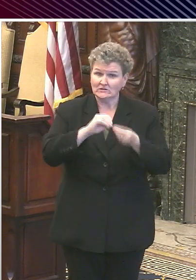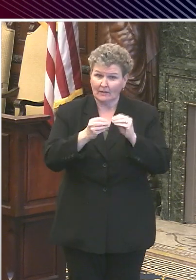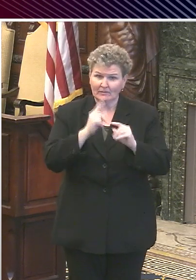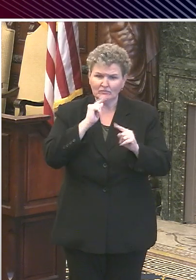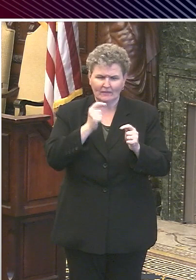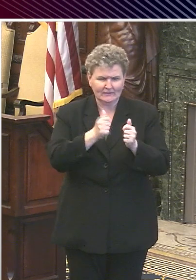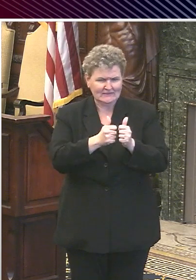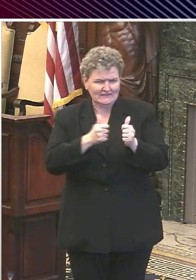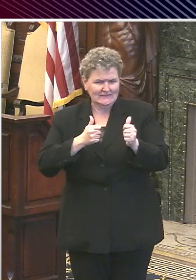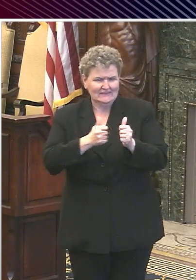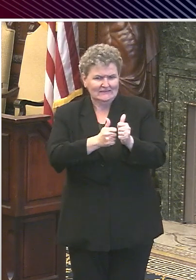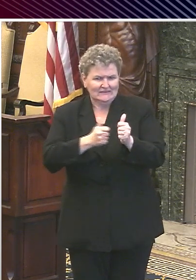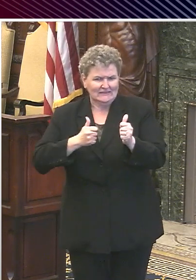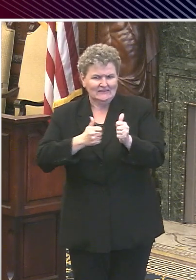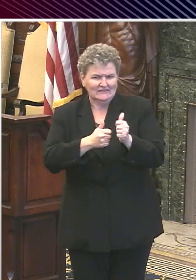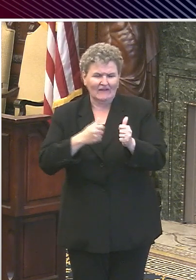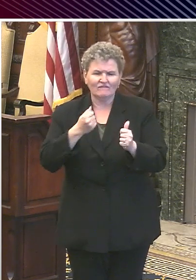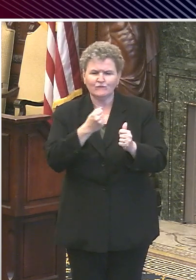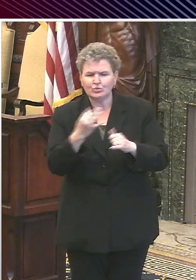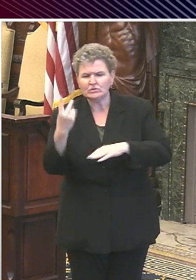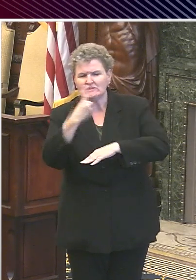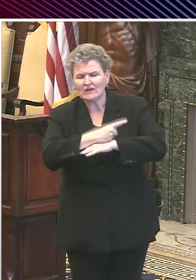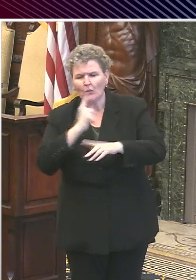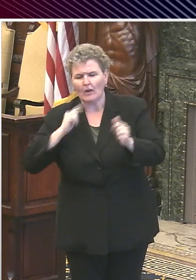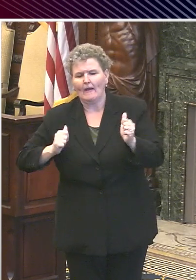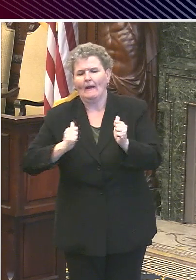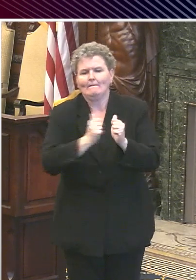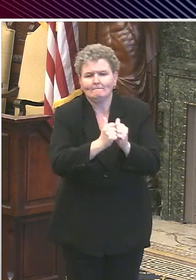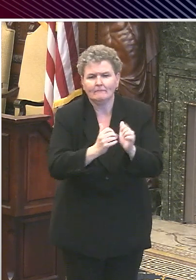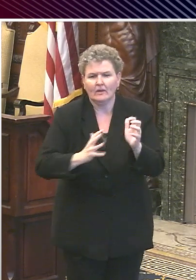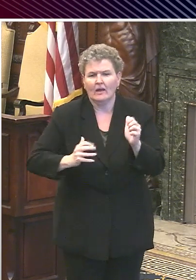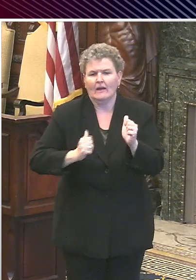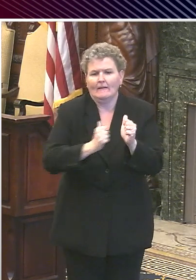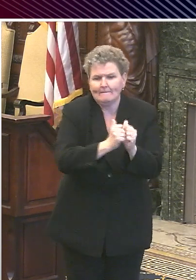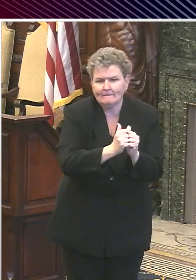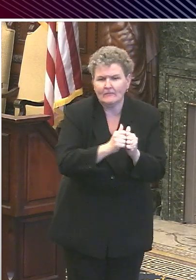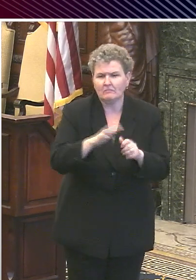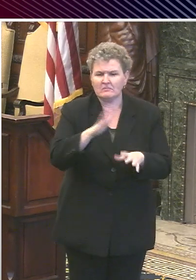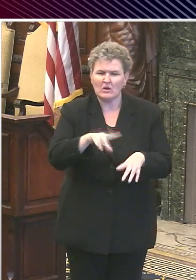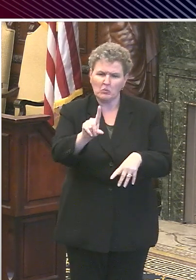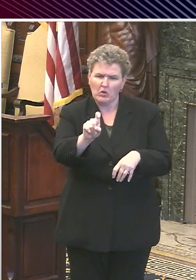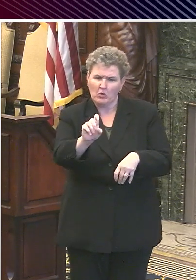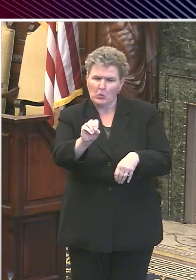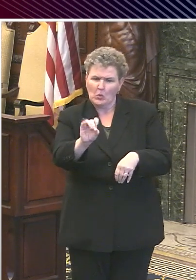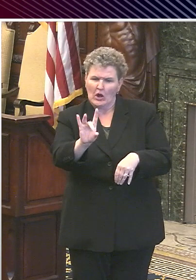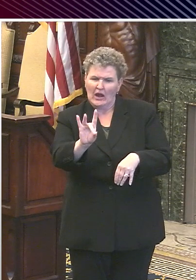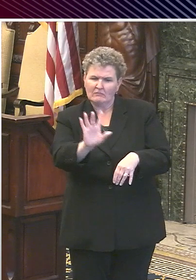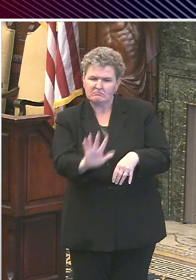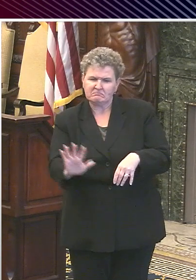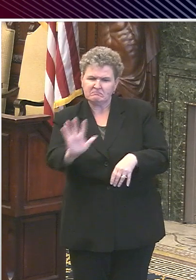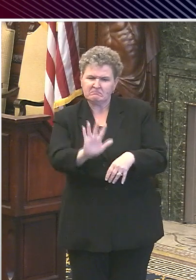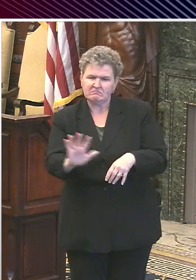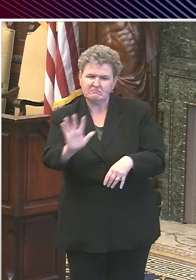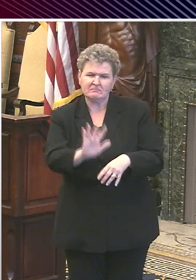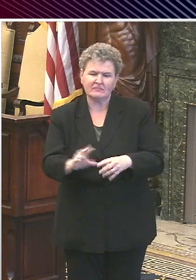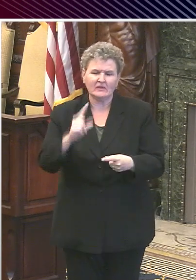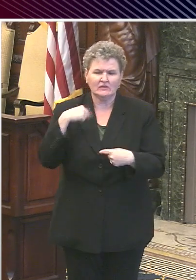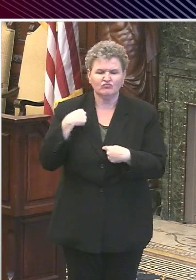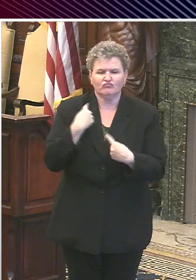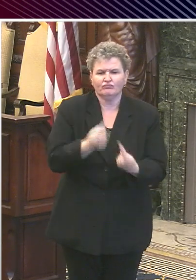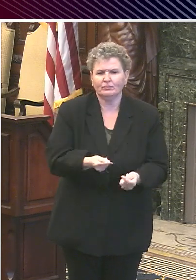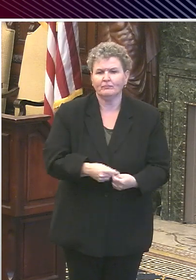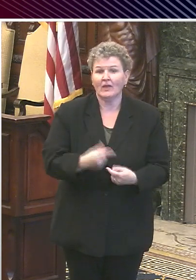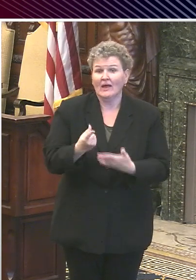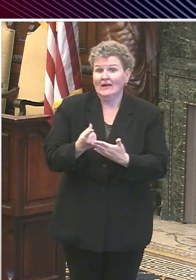number in the next few days. But right now, that number is similar to the 108 per day that we saw the week before. Also last week, that an average